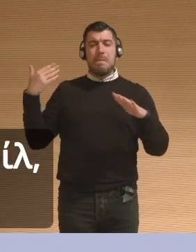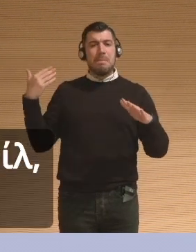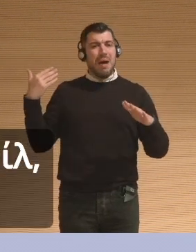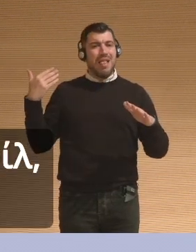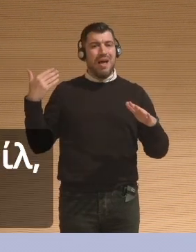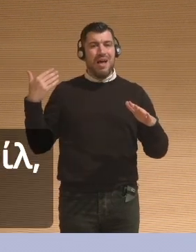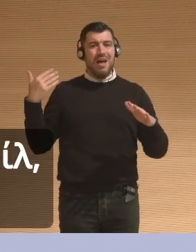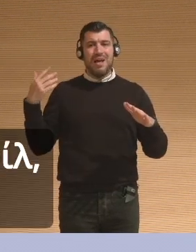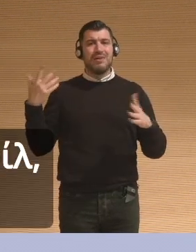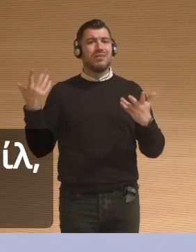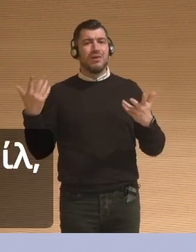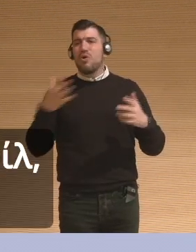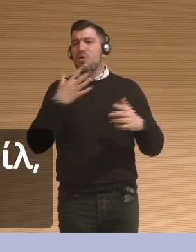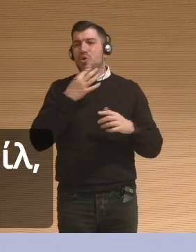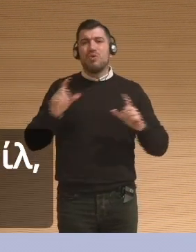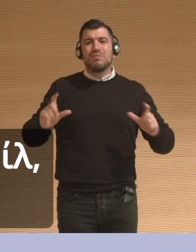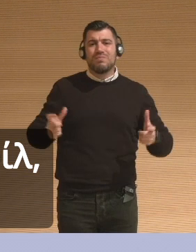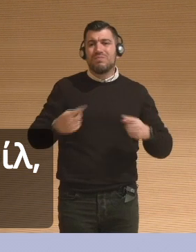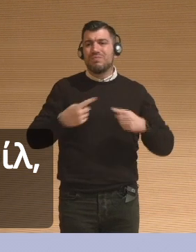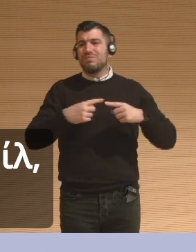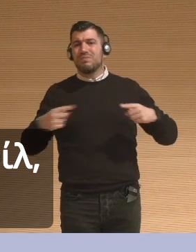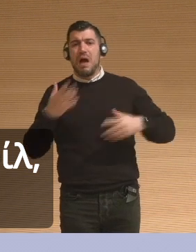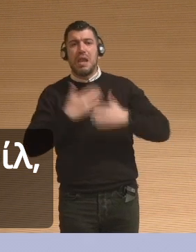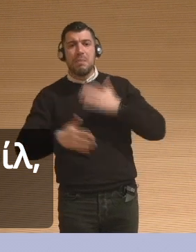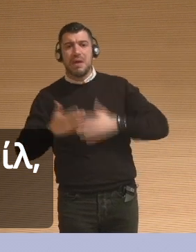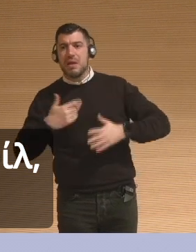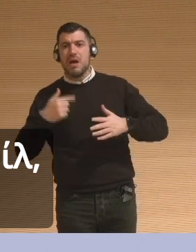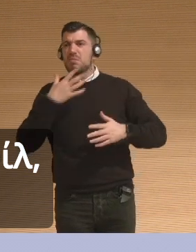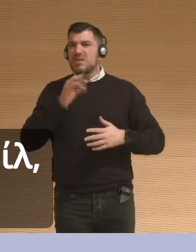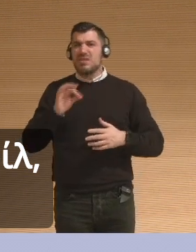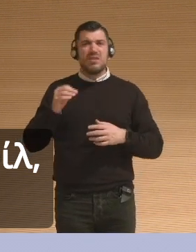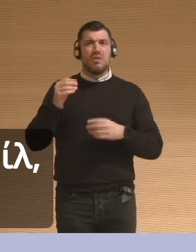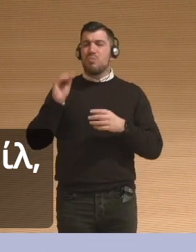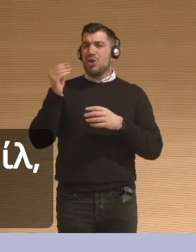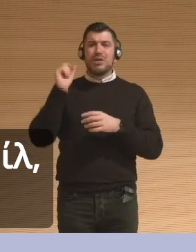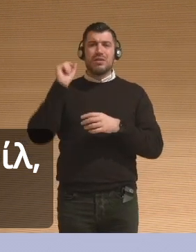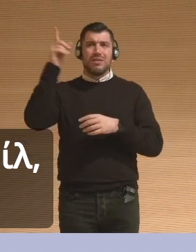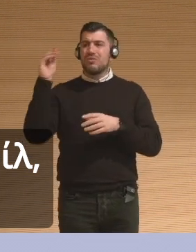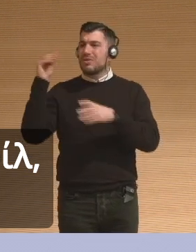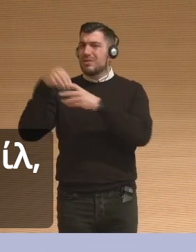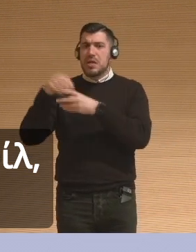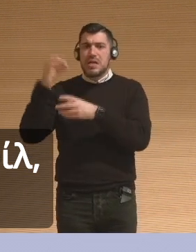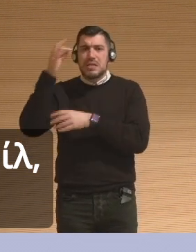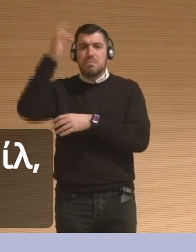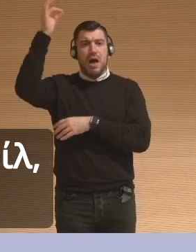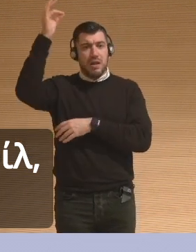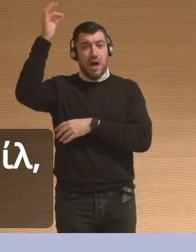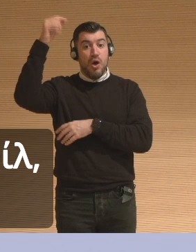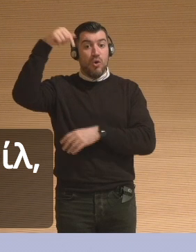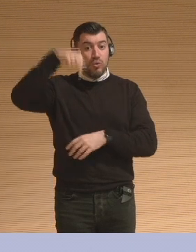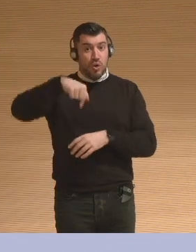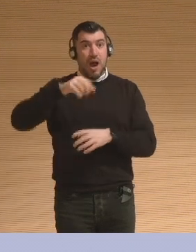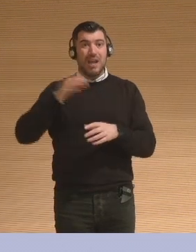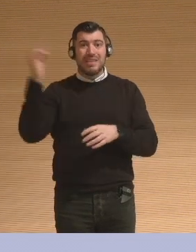found amongst people with various levels of wealth, educational qualifications, and occupational